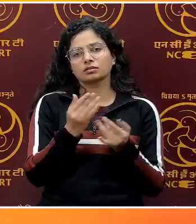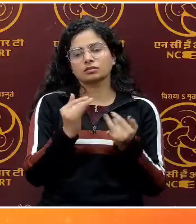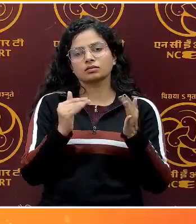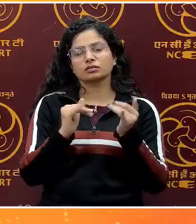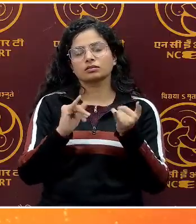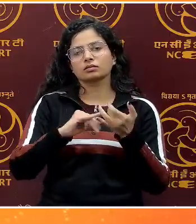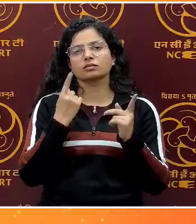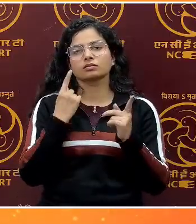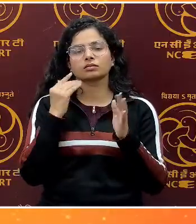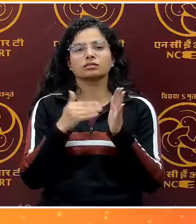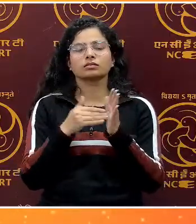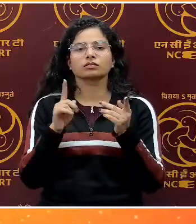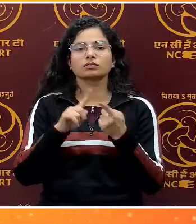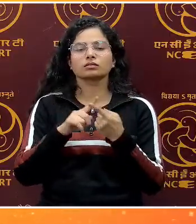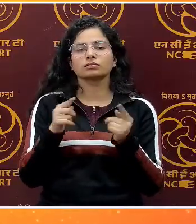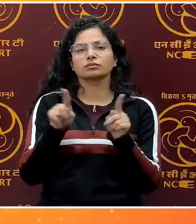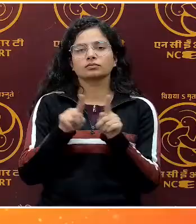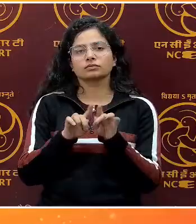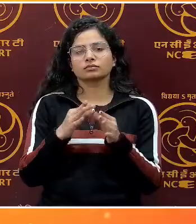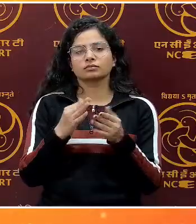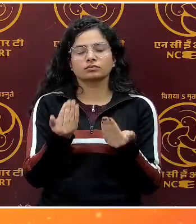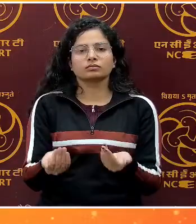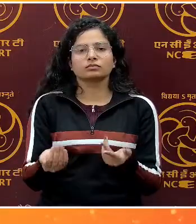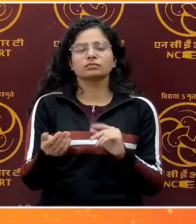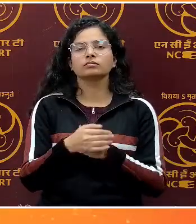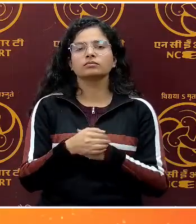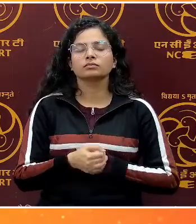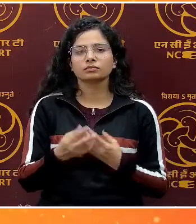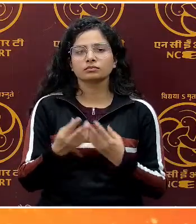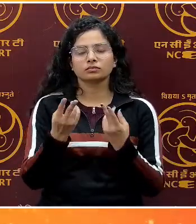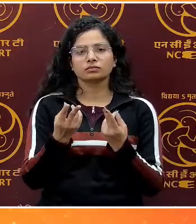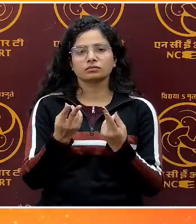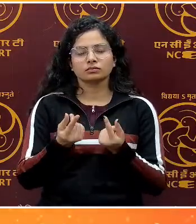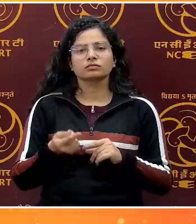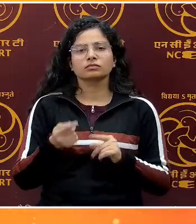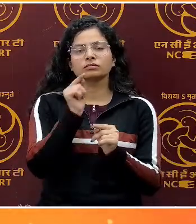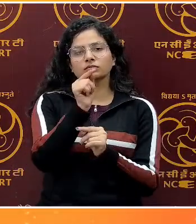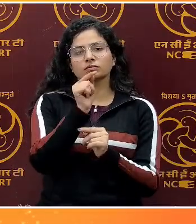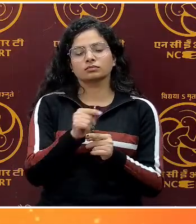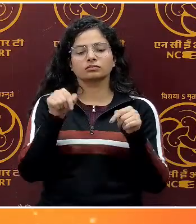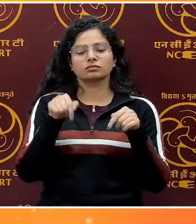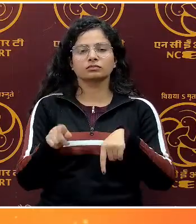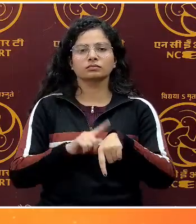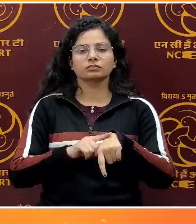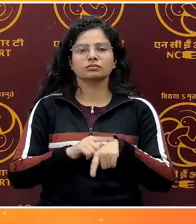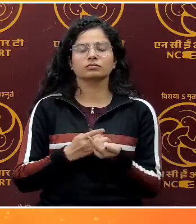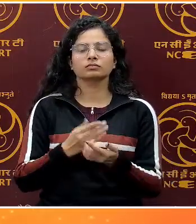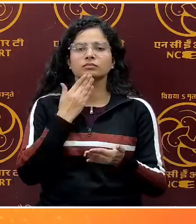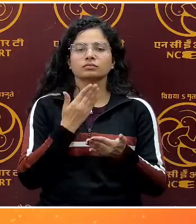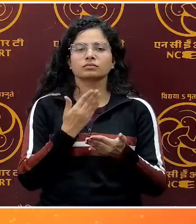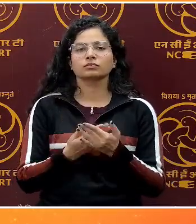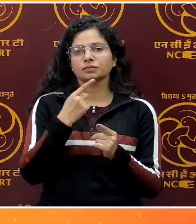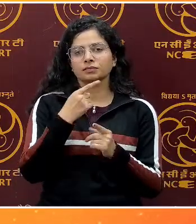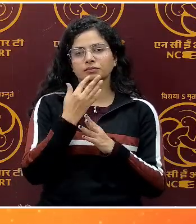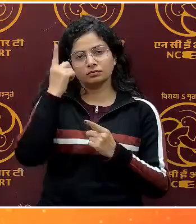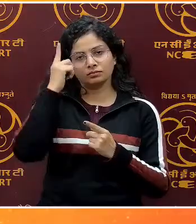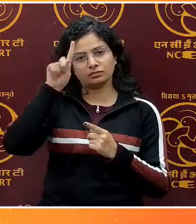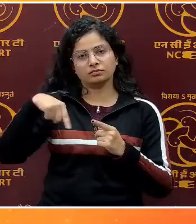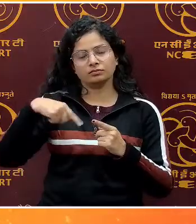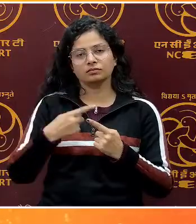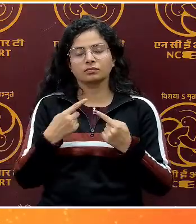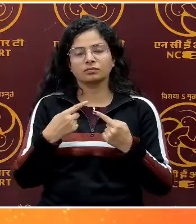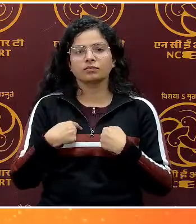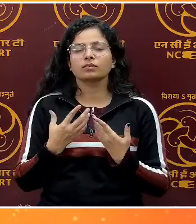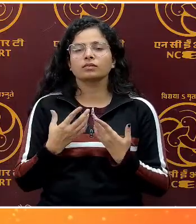same distance. Okay, great. So after these quick points of recap, it's now time for me to say thank you to my expert. I have